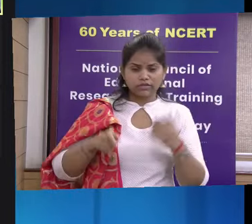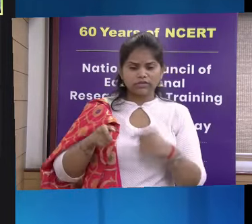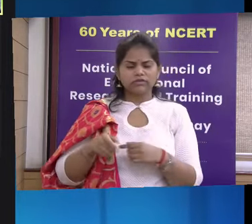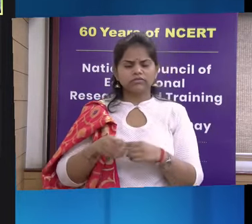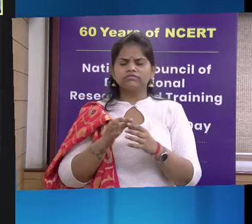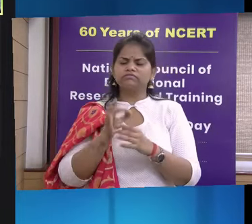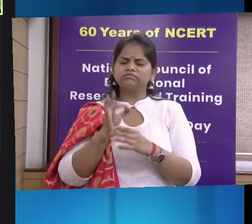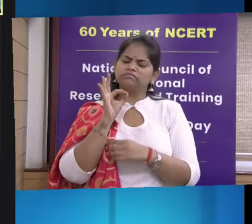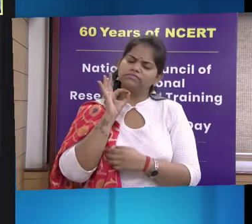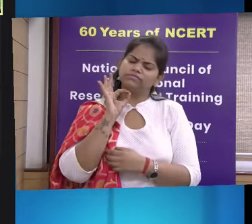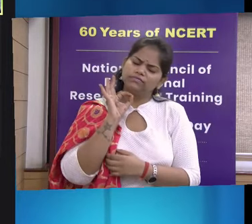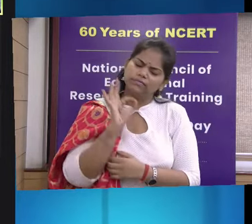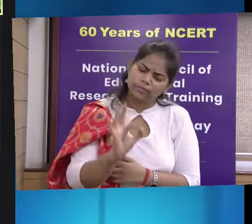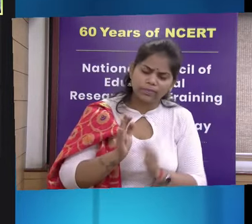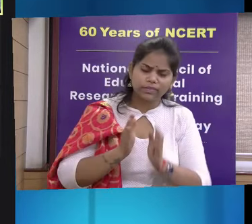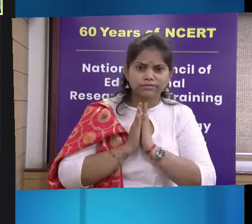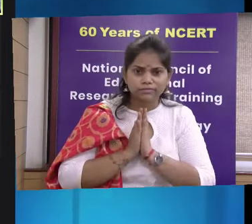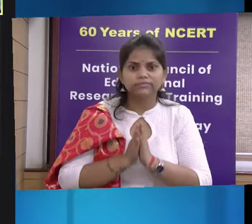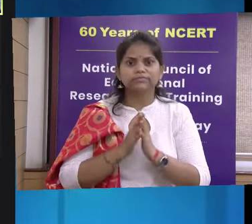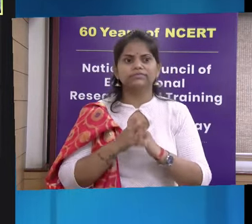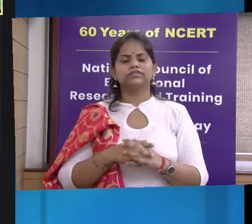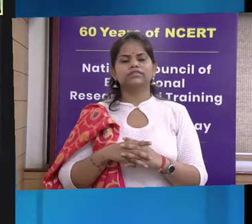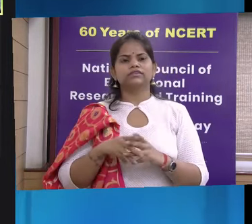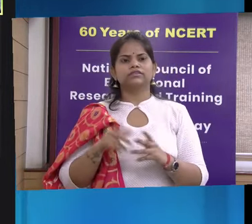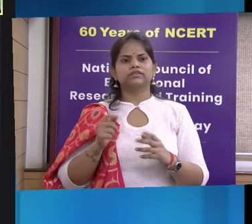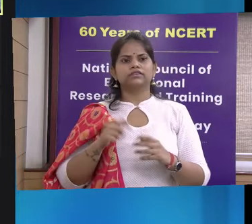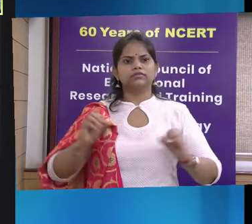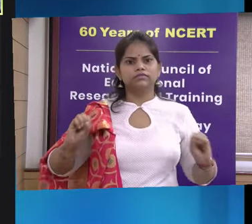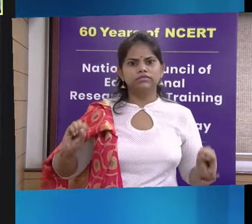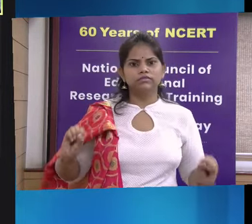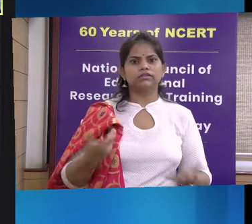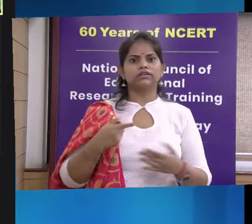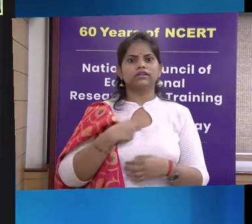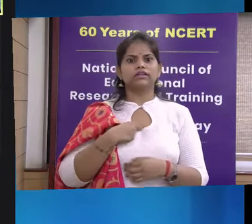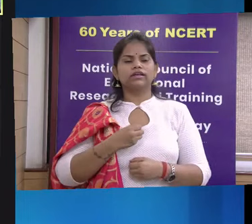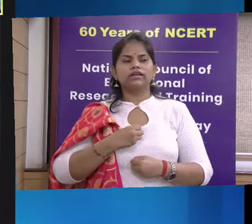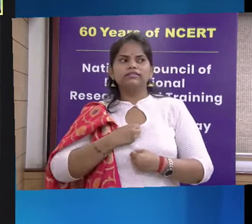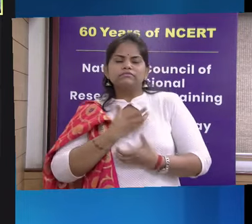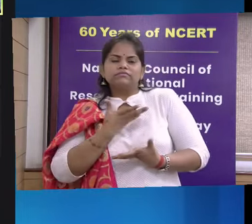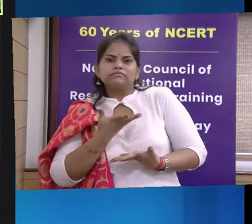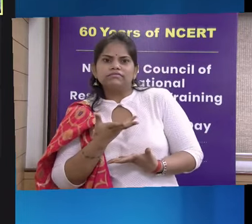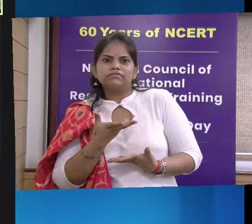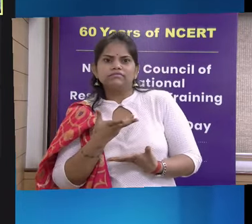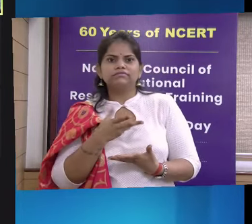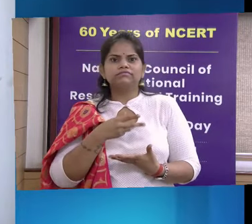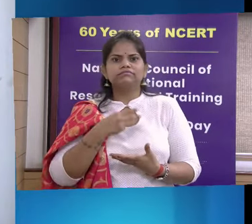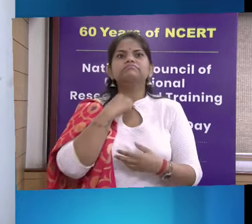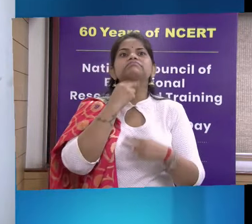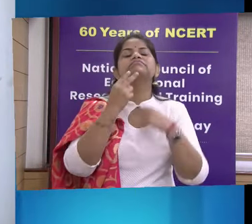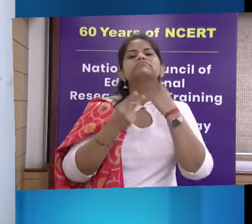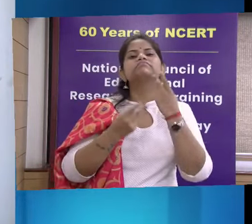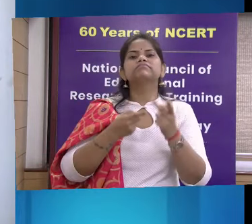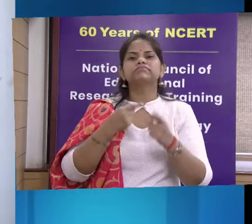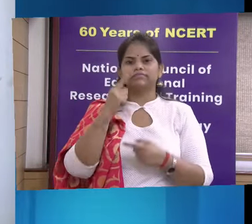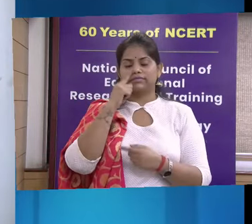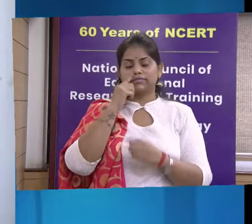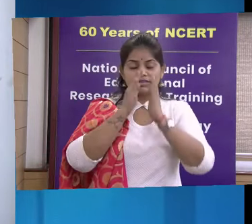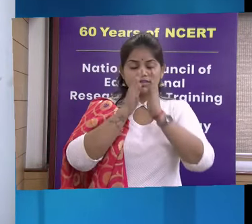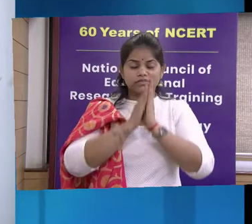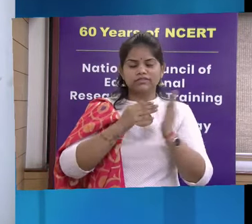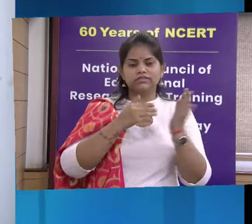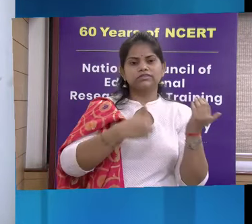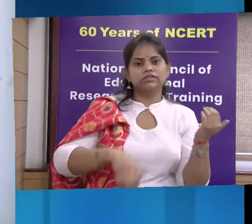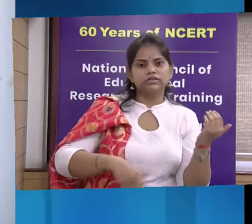auspicious that we also started with a devotional chant of Saraswati Vandana to